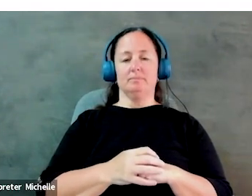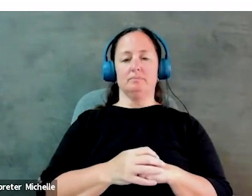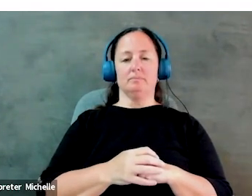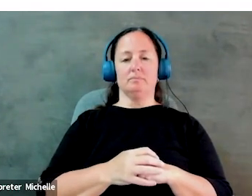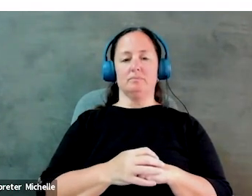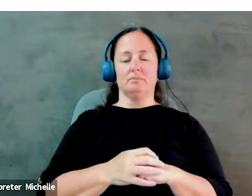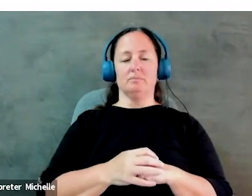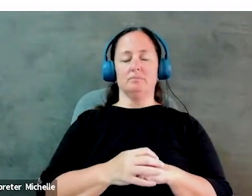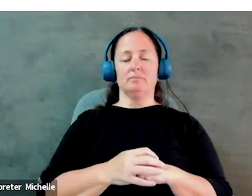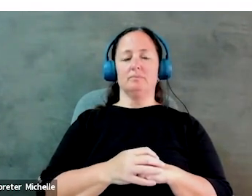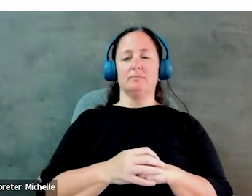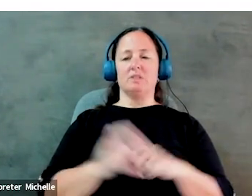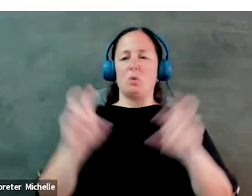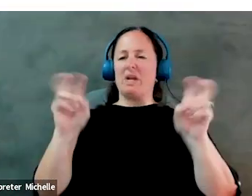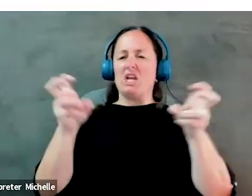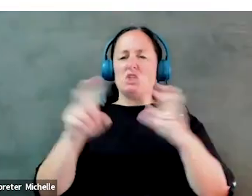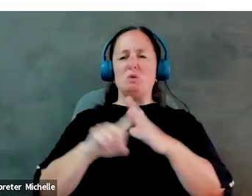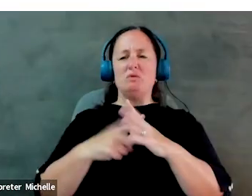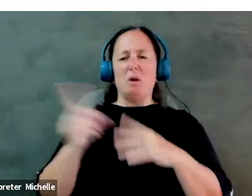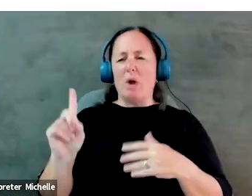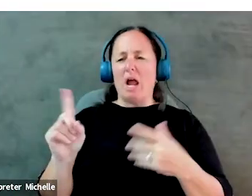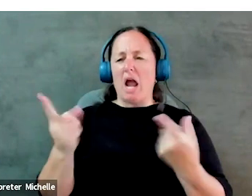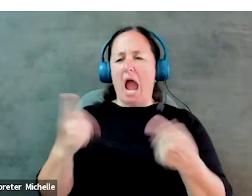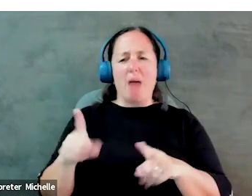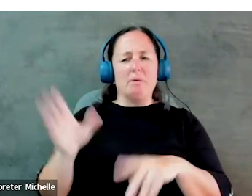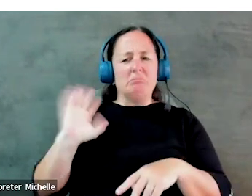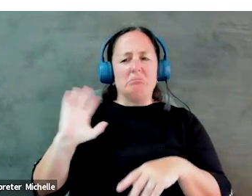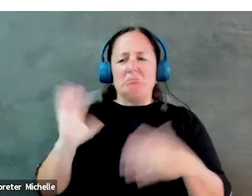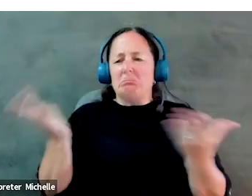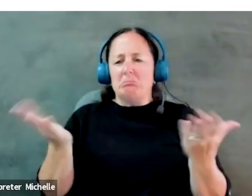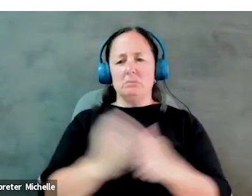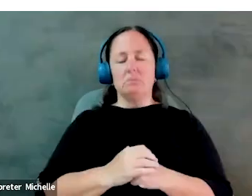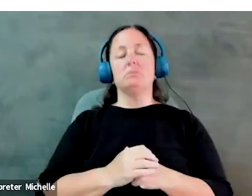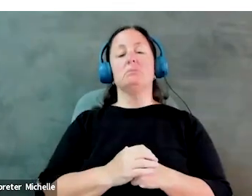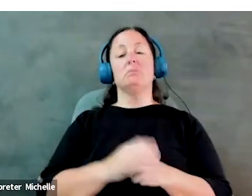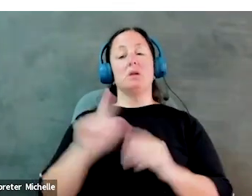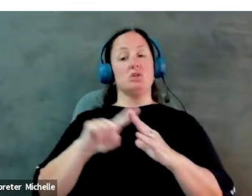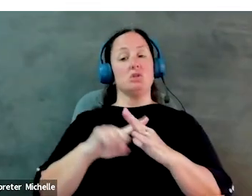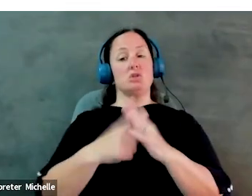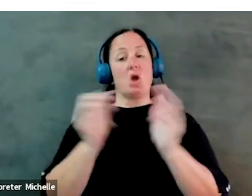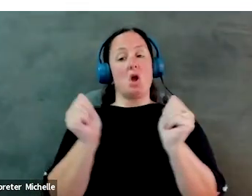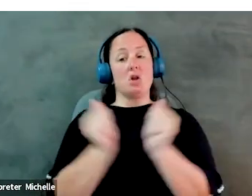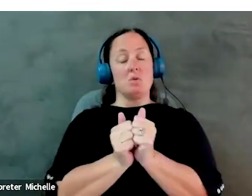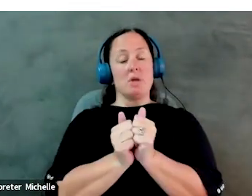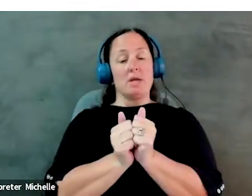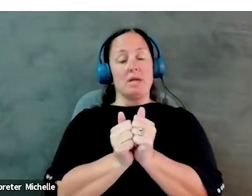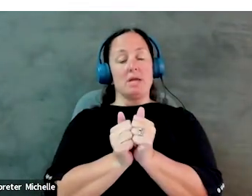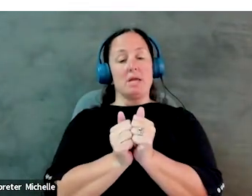So where did all of this issue come about? Well, this started with